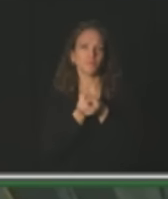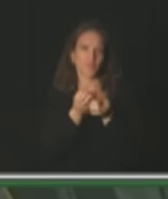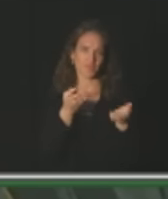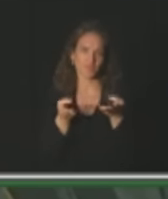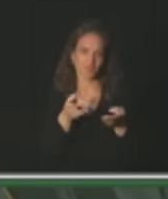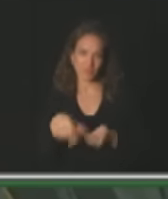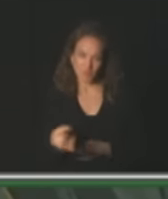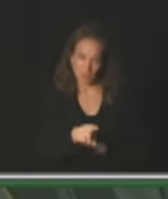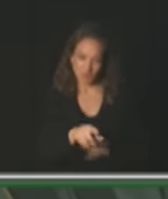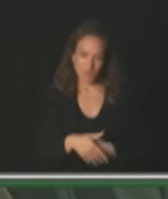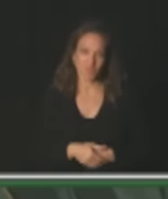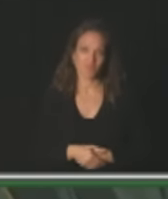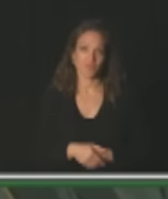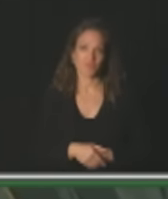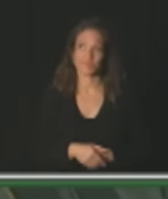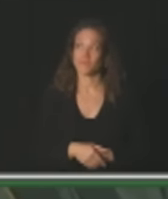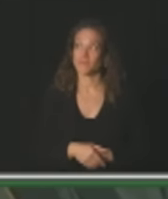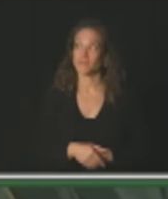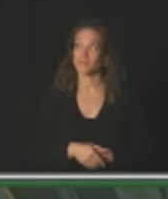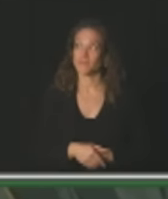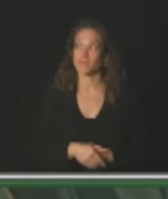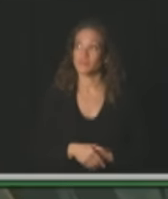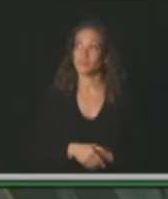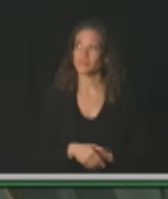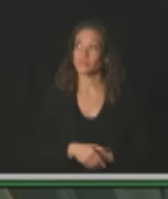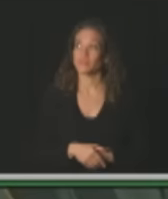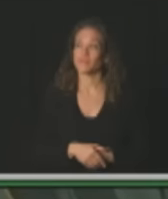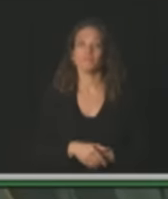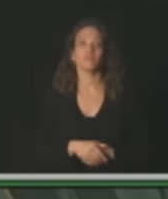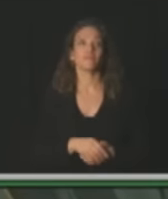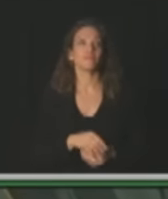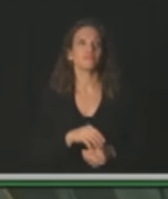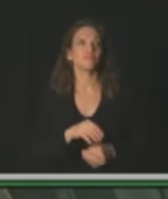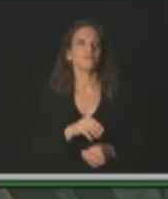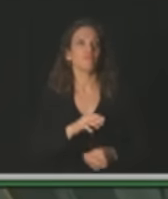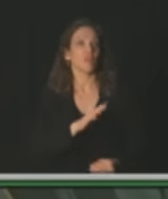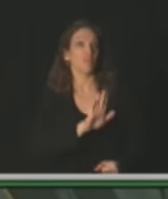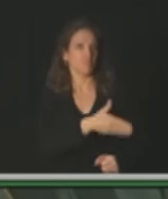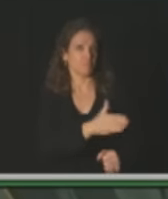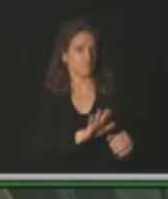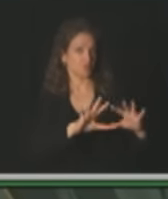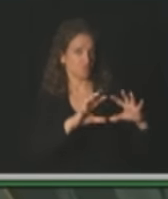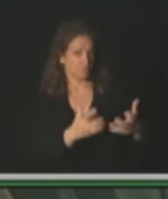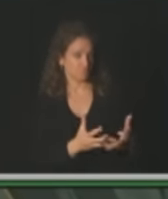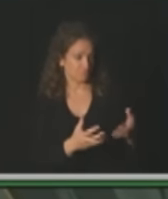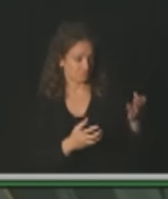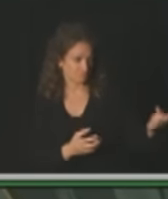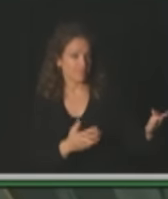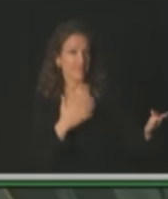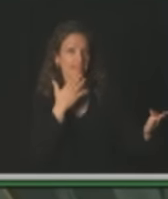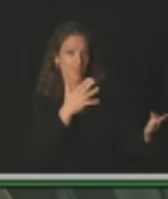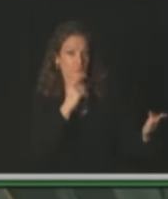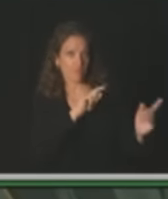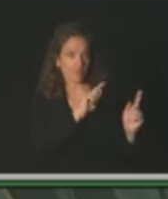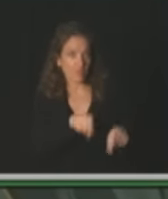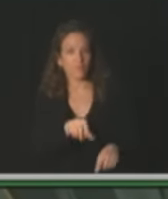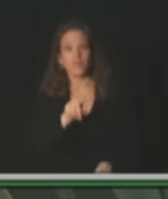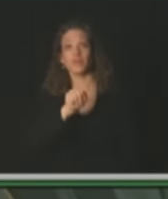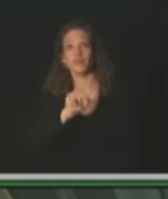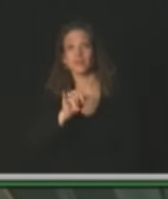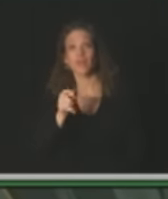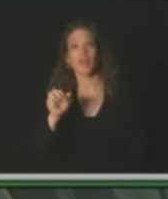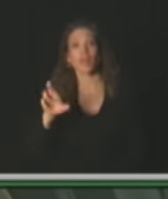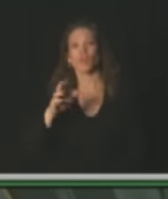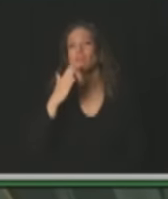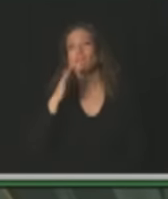you. The Wind Brass Ensemble, thank you for being here. Taylor, thank you